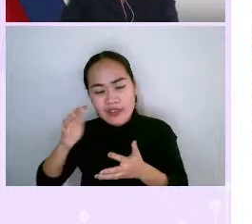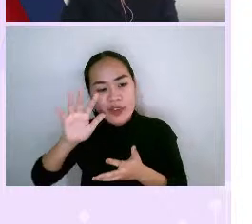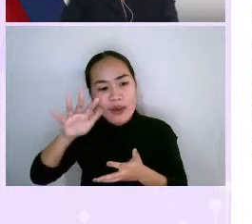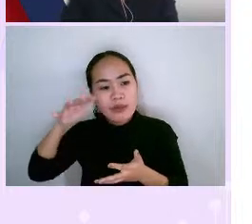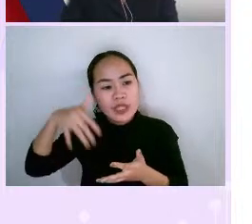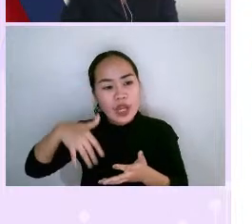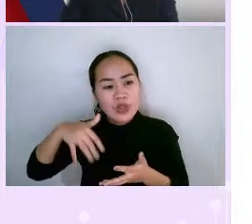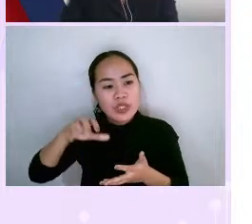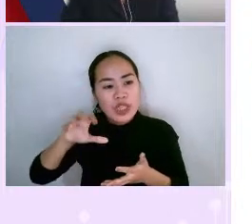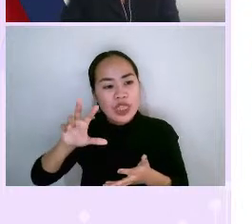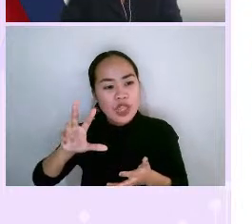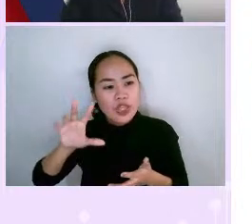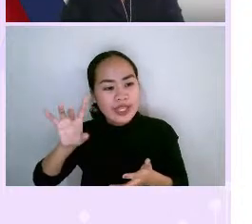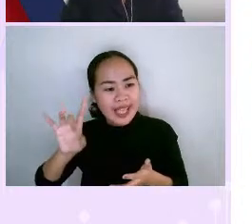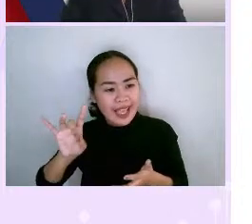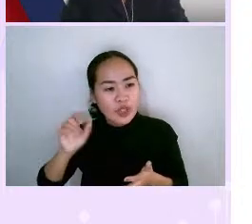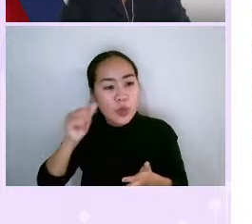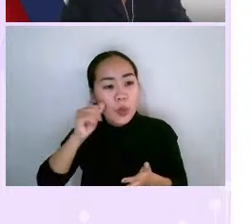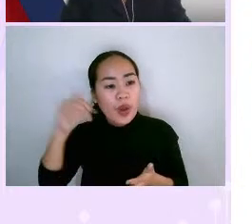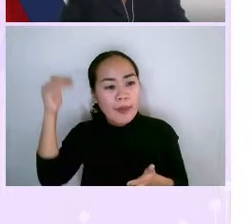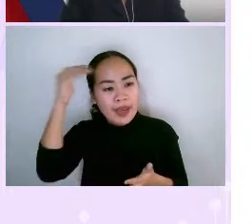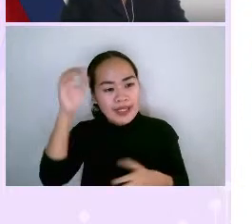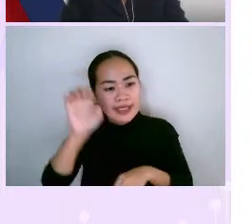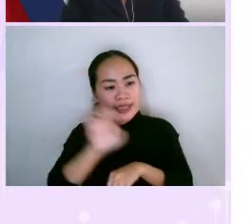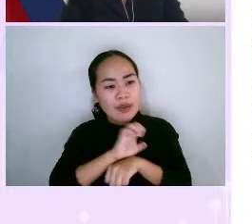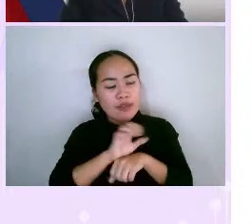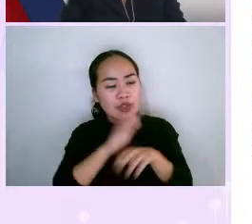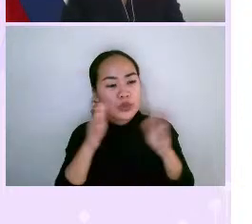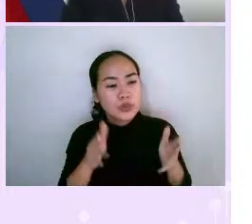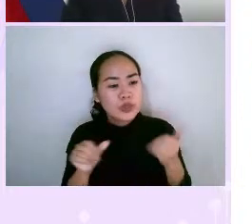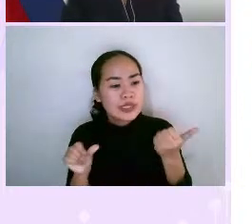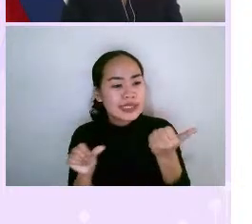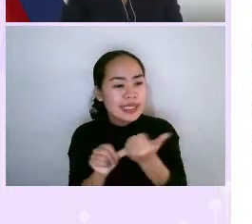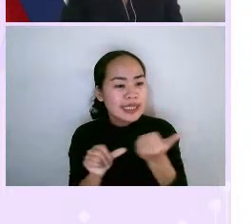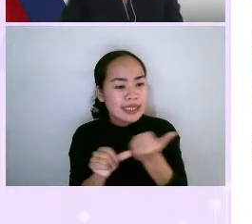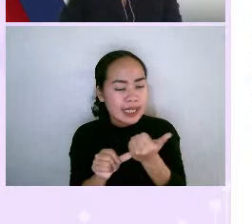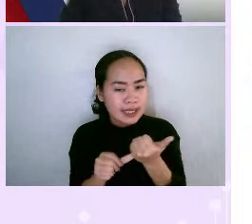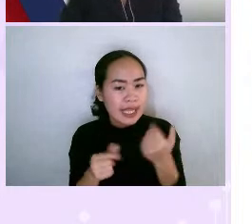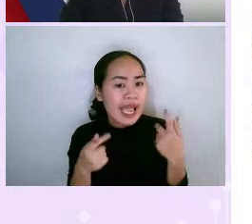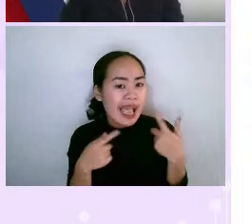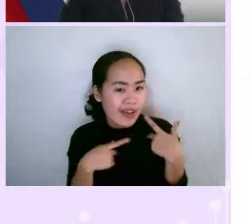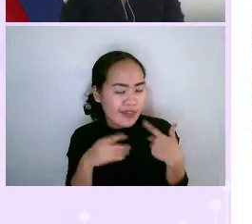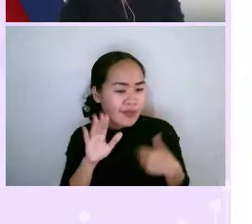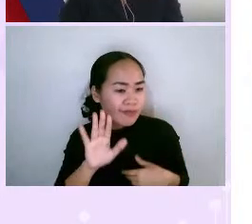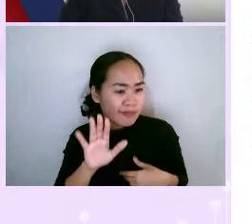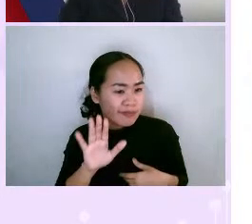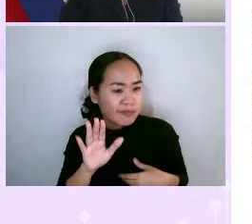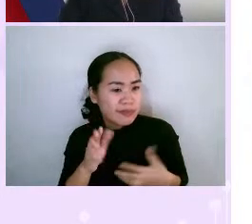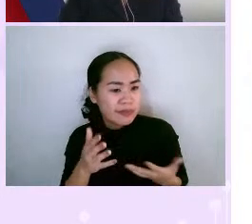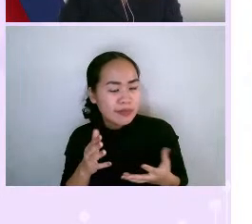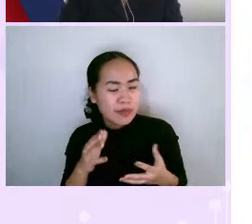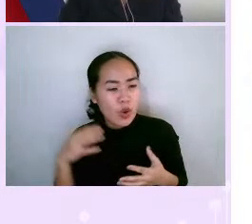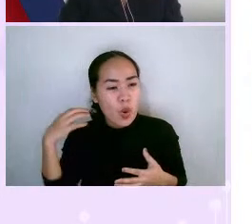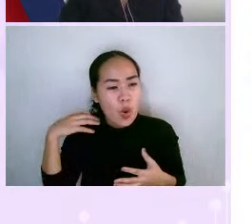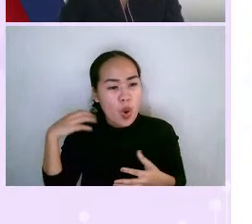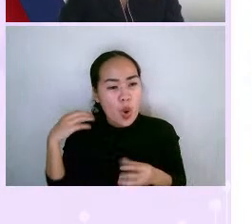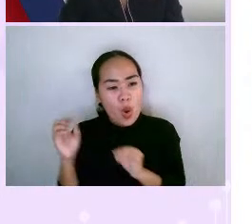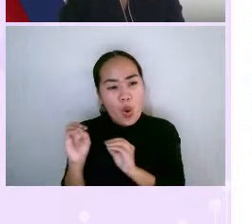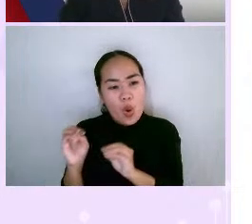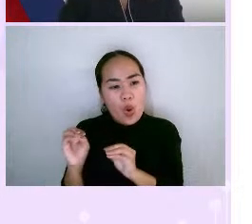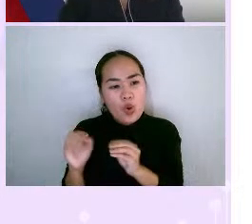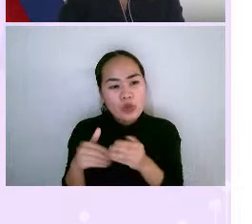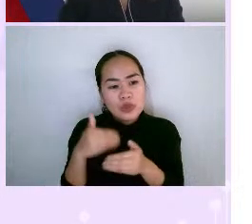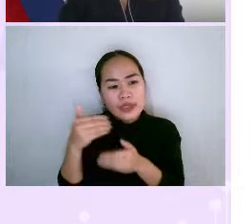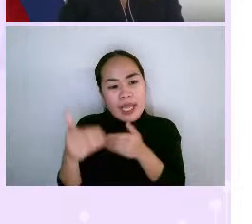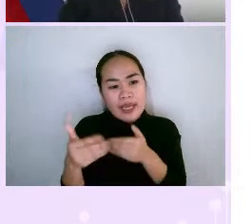5,038 women entrepreneurs assisted under the Kapatid Mentor Me. Now, the next slide will talk about